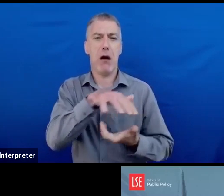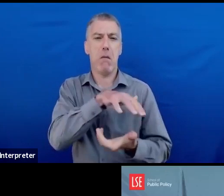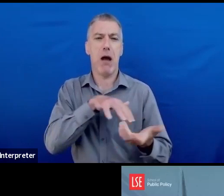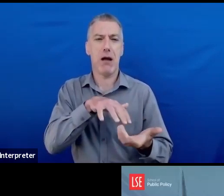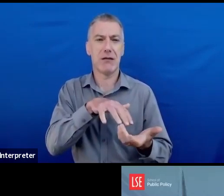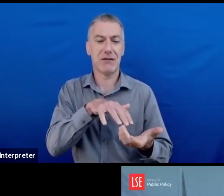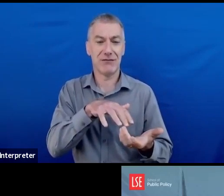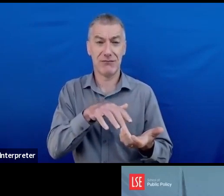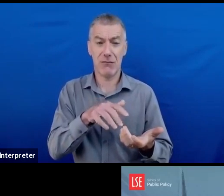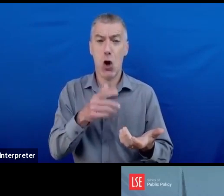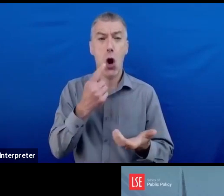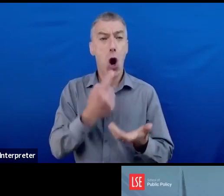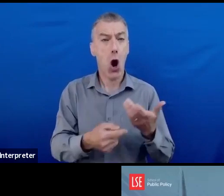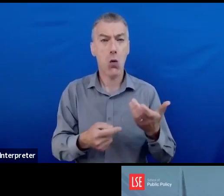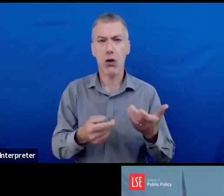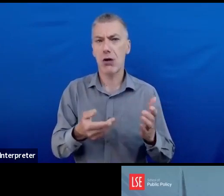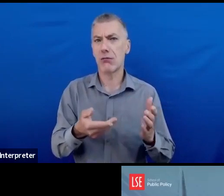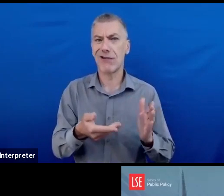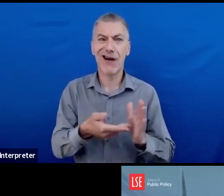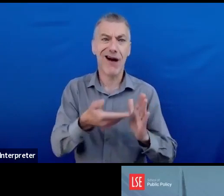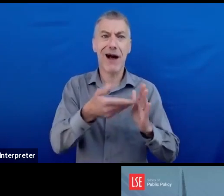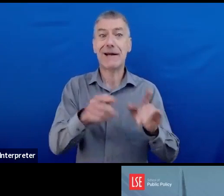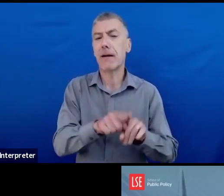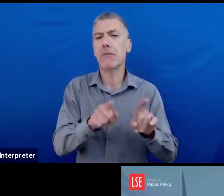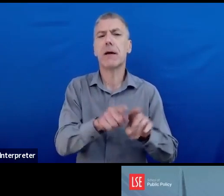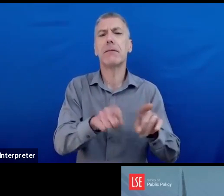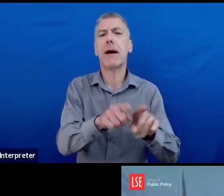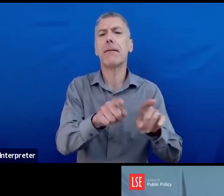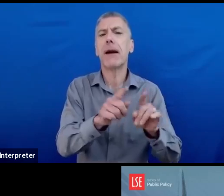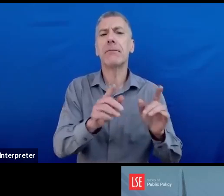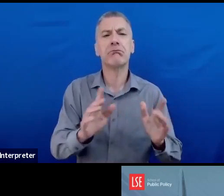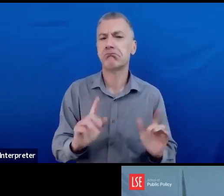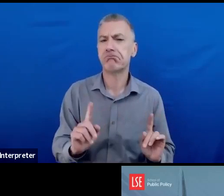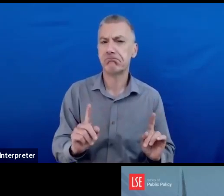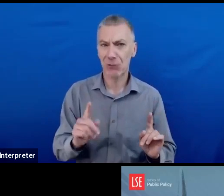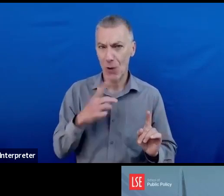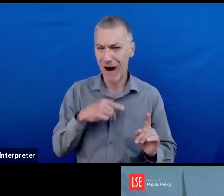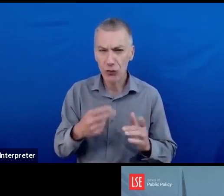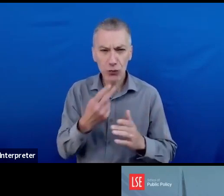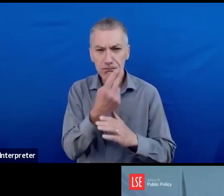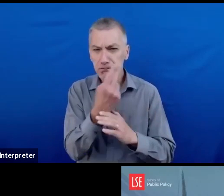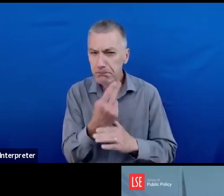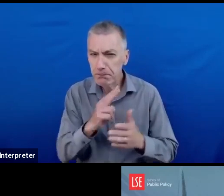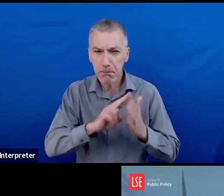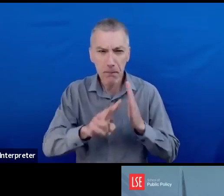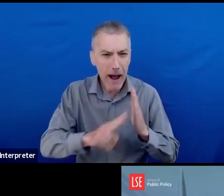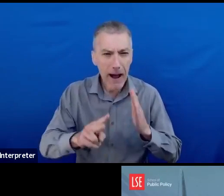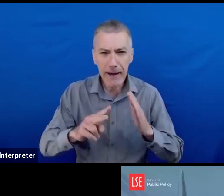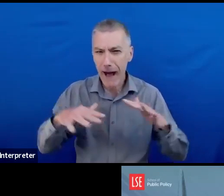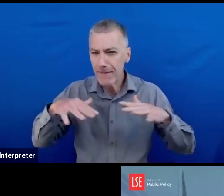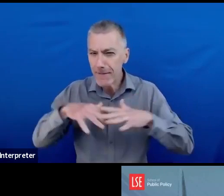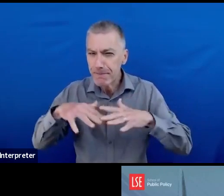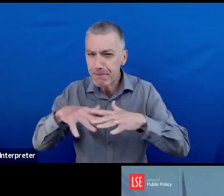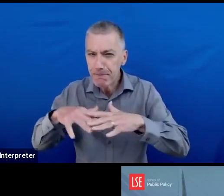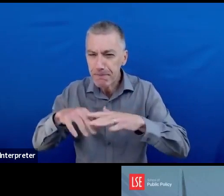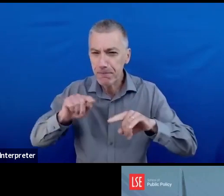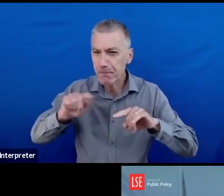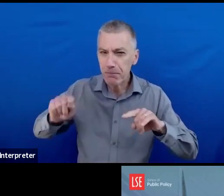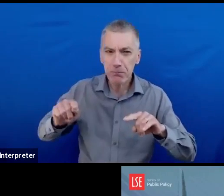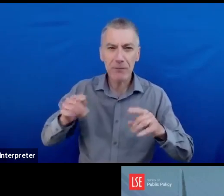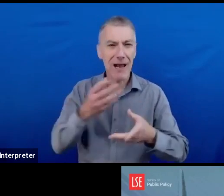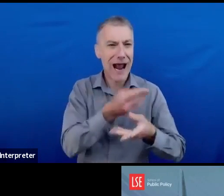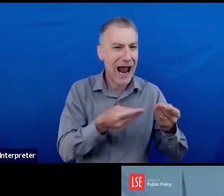to have more of the same or increase it. There are lots of design issues. There are lots of interactions between equity